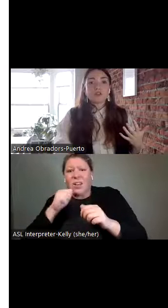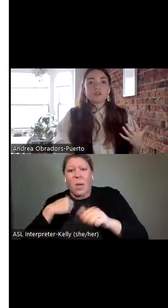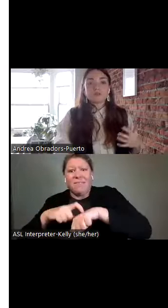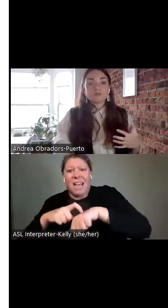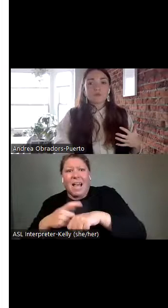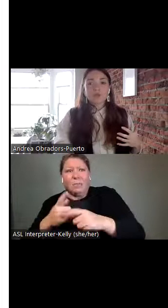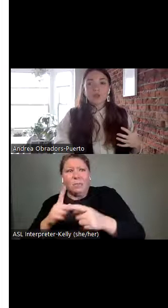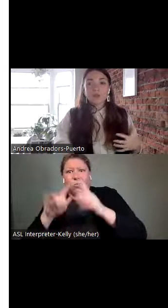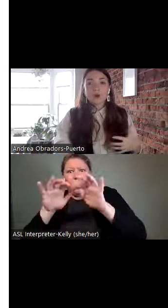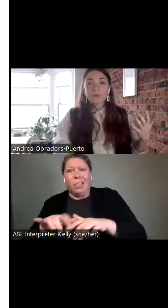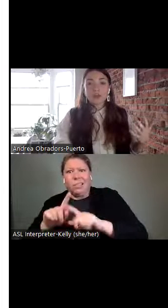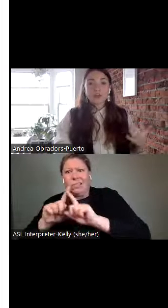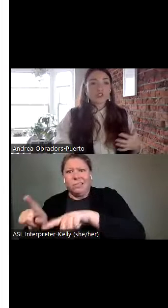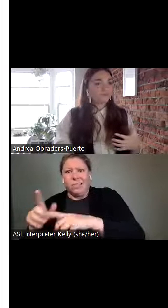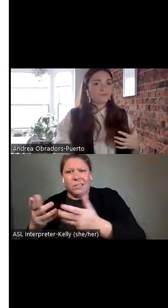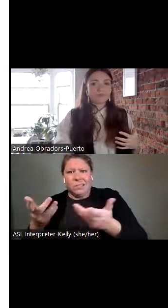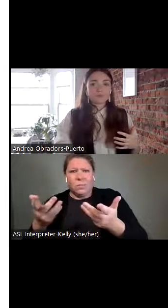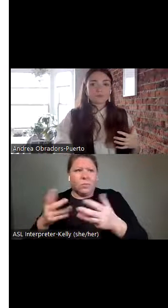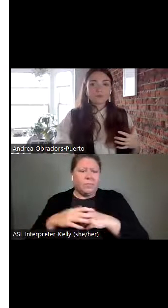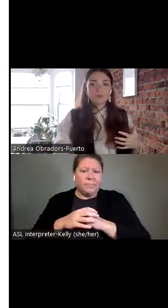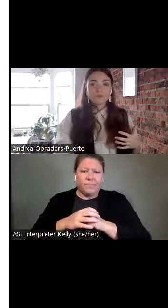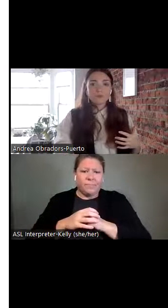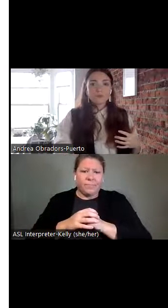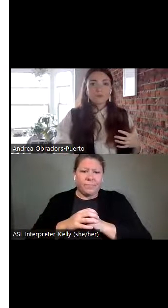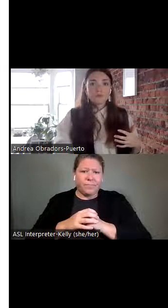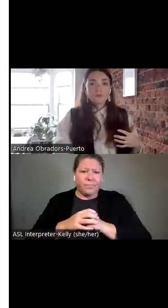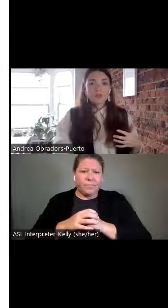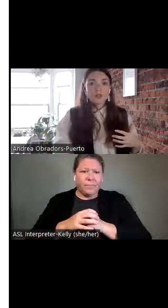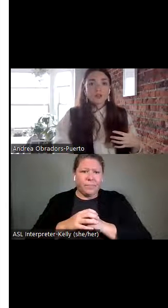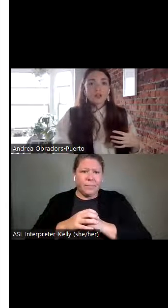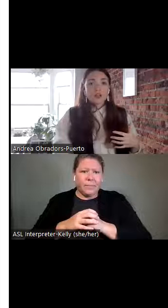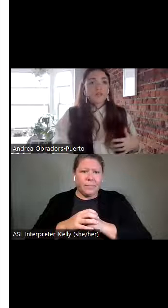manager or manage.